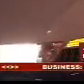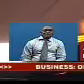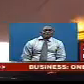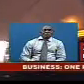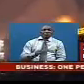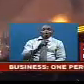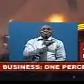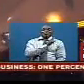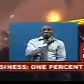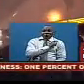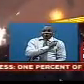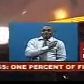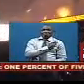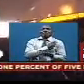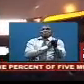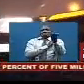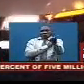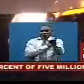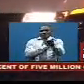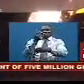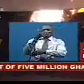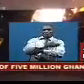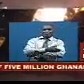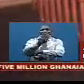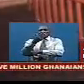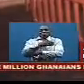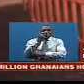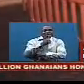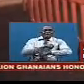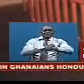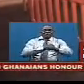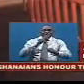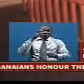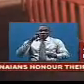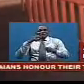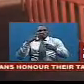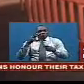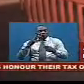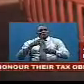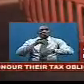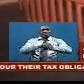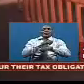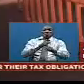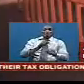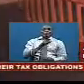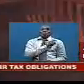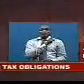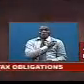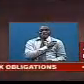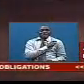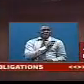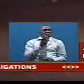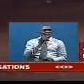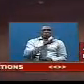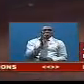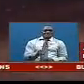The duties of a patrol team are many and varied. From preventing crime to ensuring safety at night, the police have their